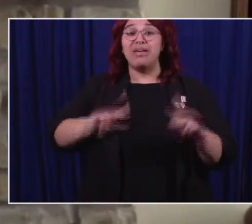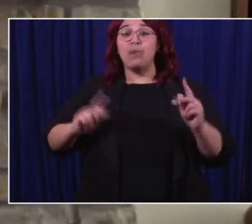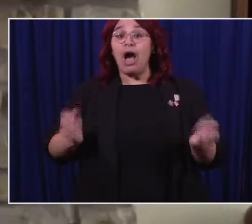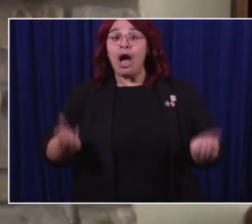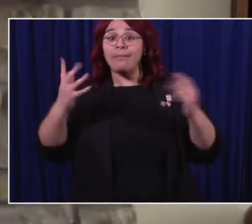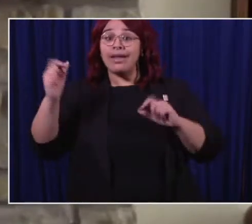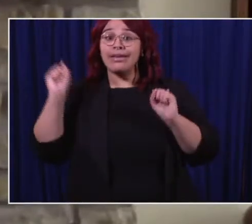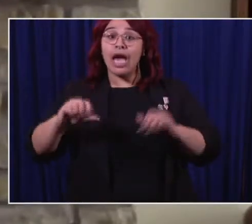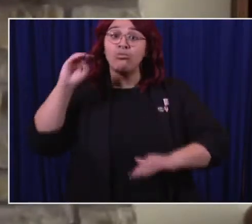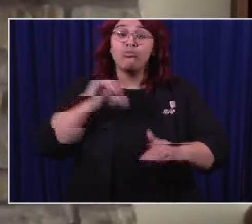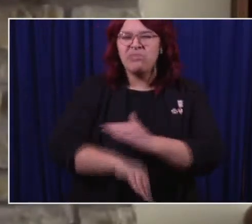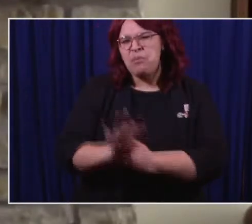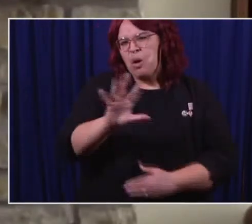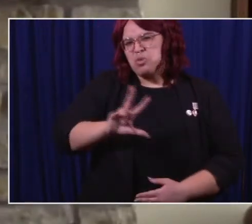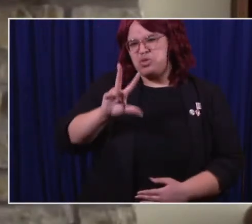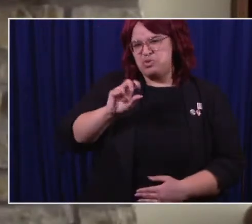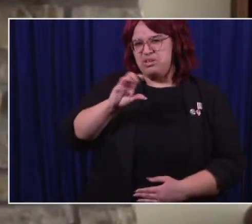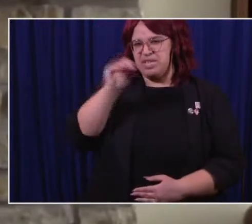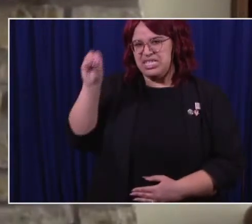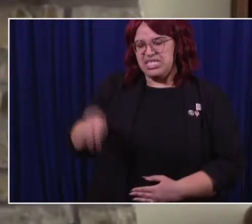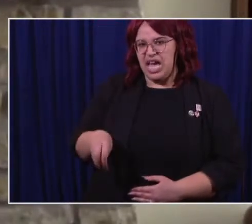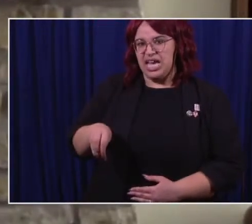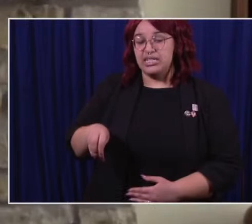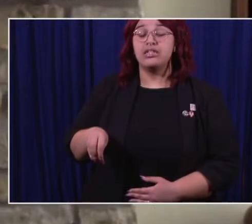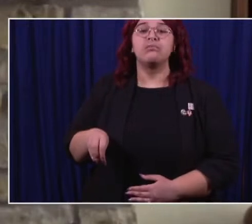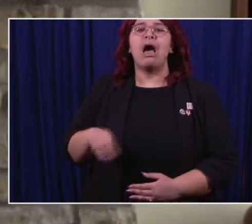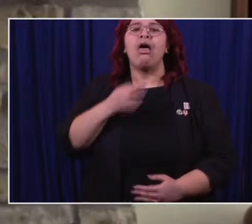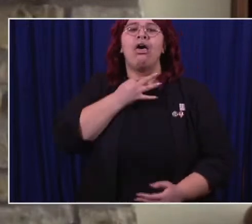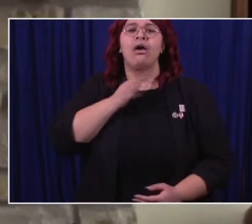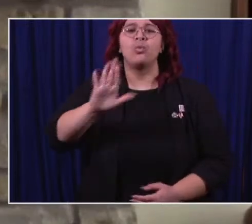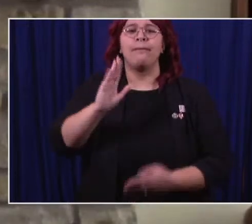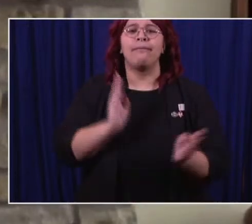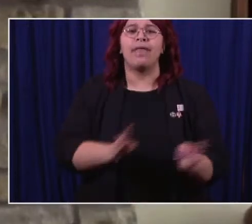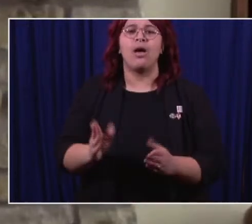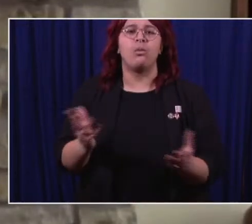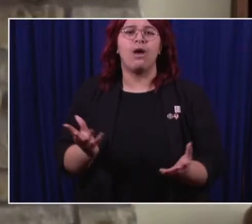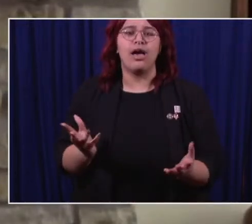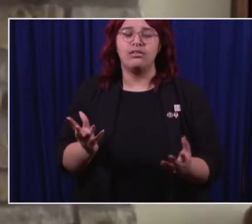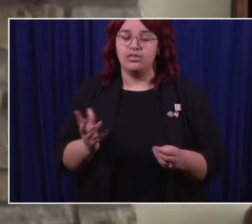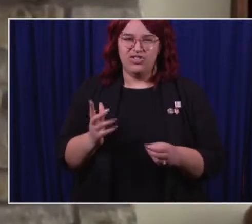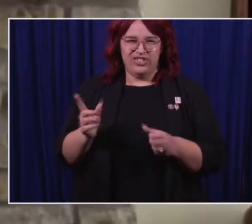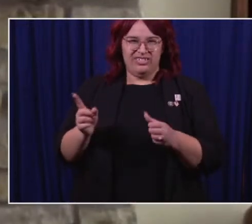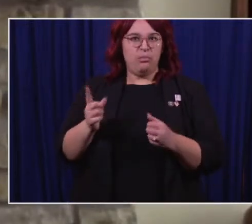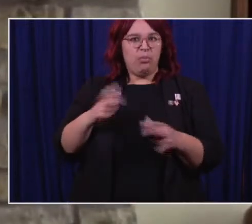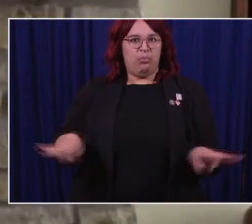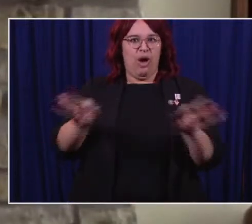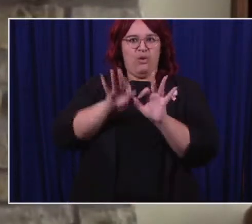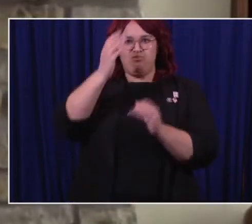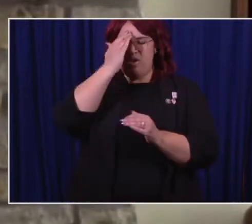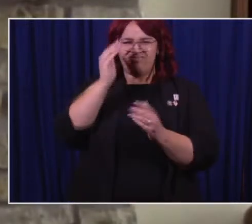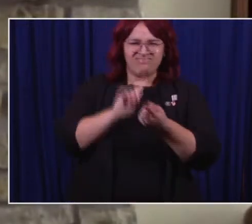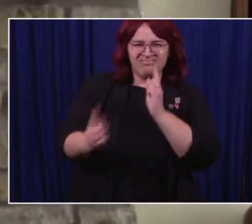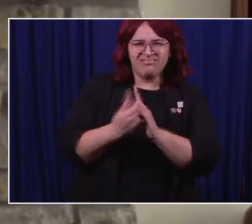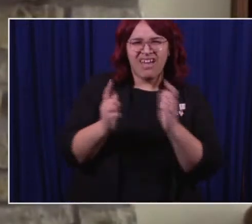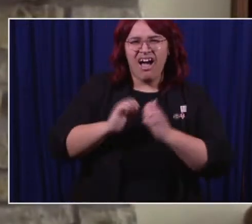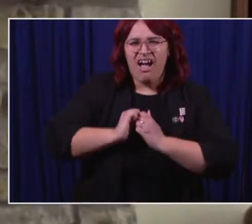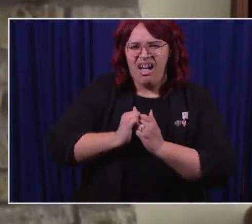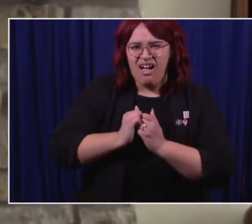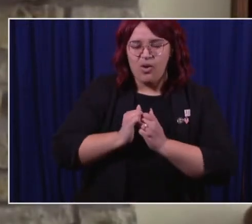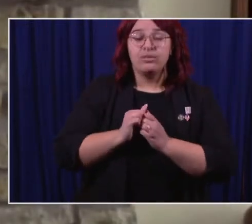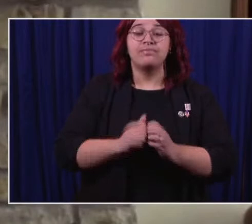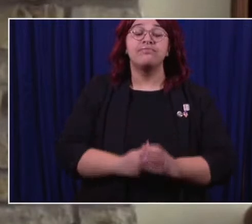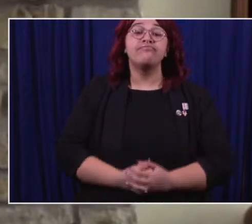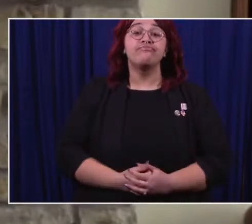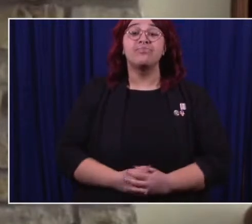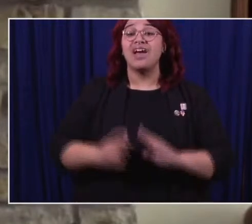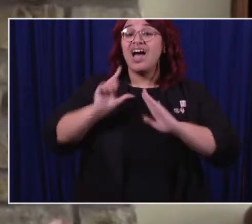able to get the social distancing. So that's where we are. Later this week, I'm going to have a Zoom call